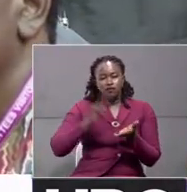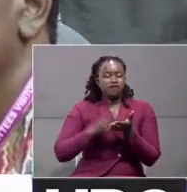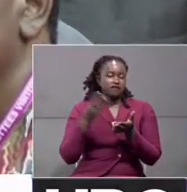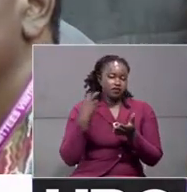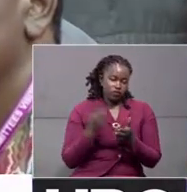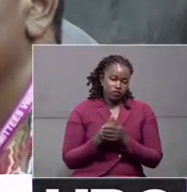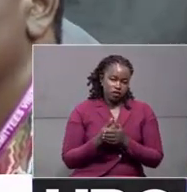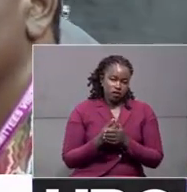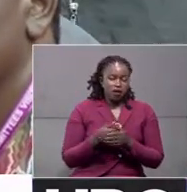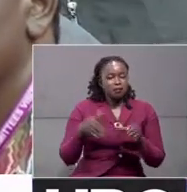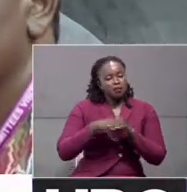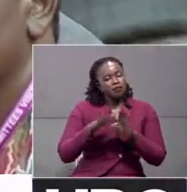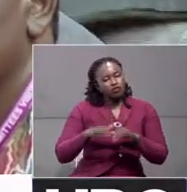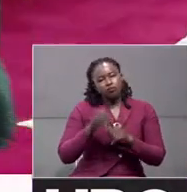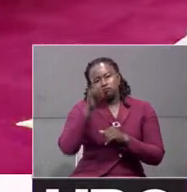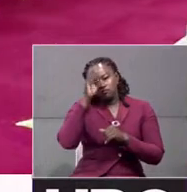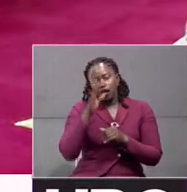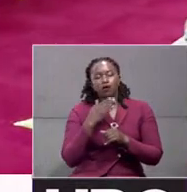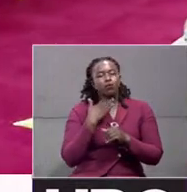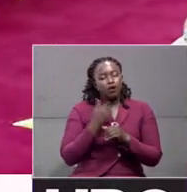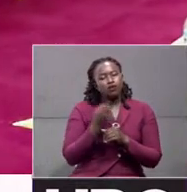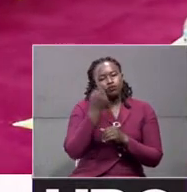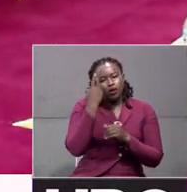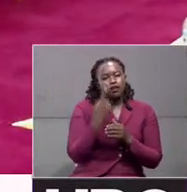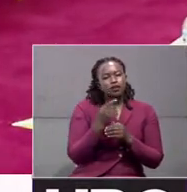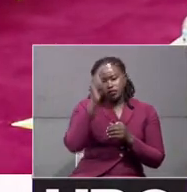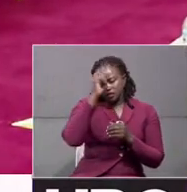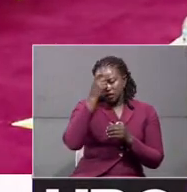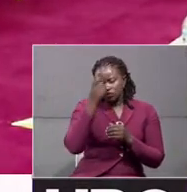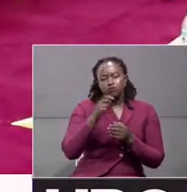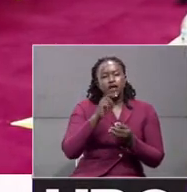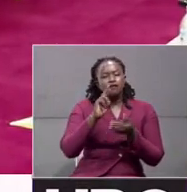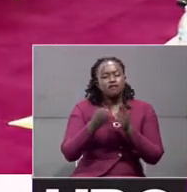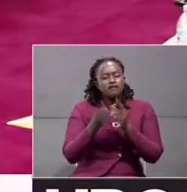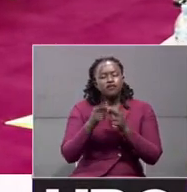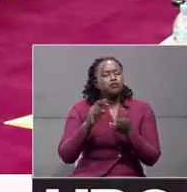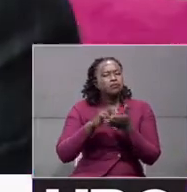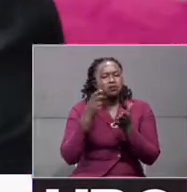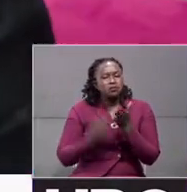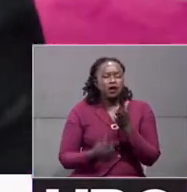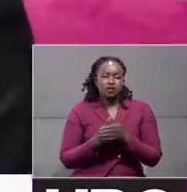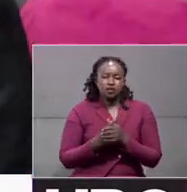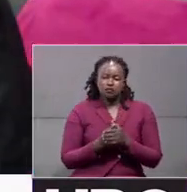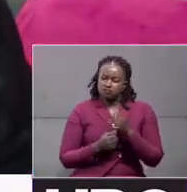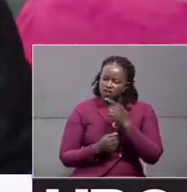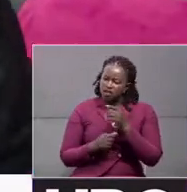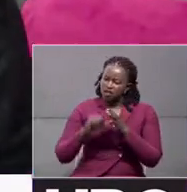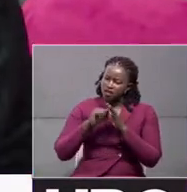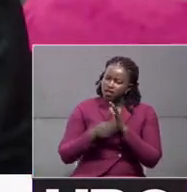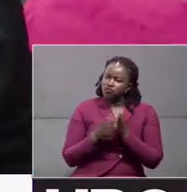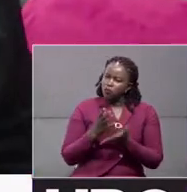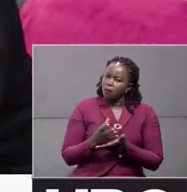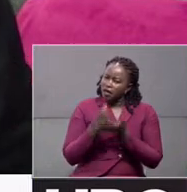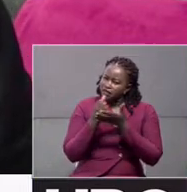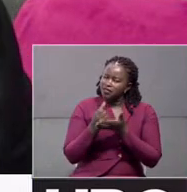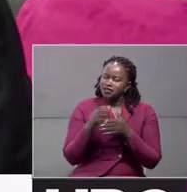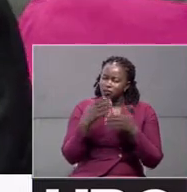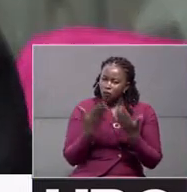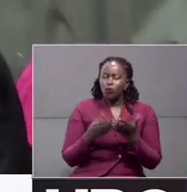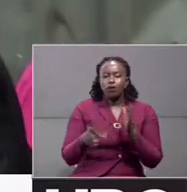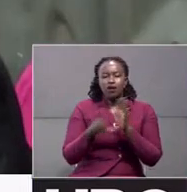MPs, who wanted to understand the phrase statutory revision. Is it a budgeting issue or a legal